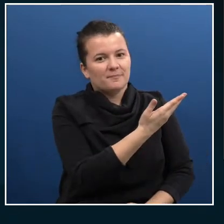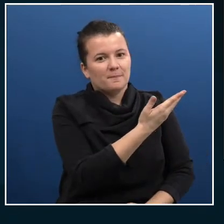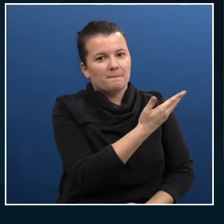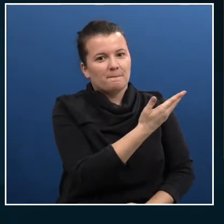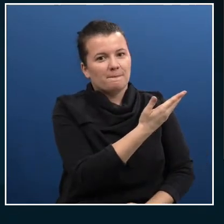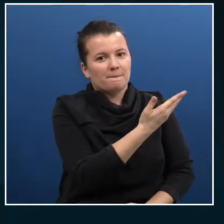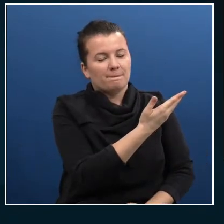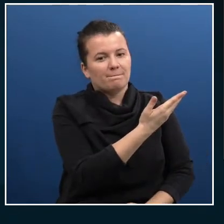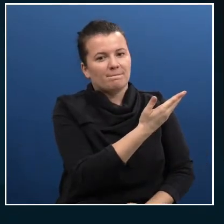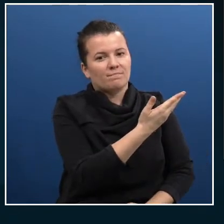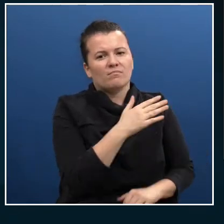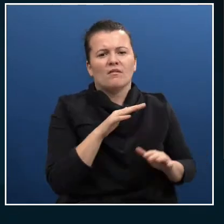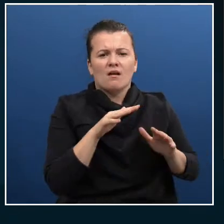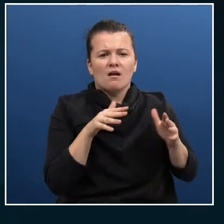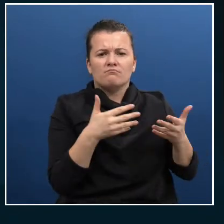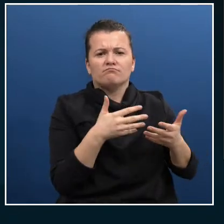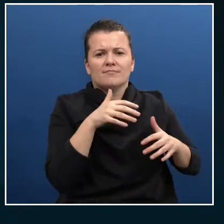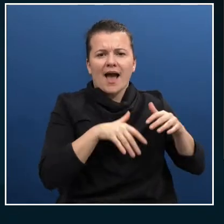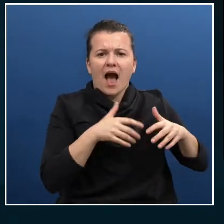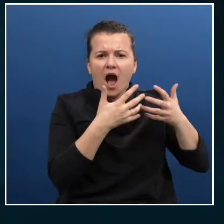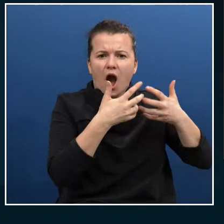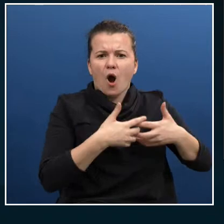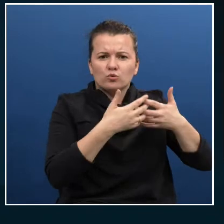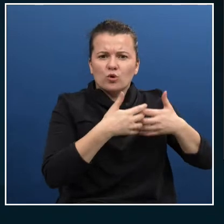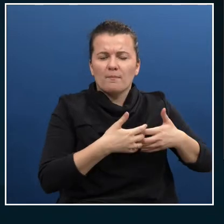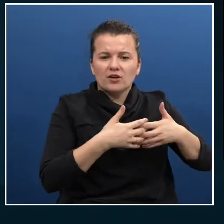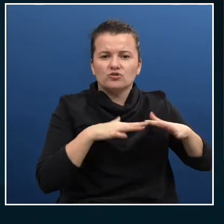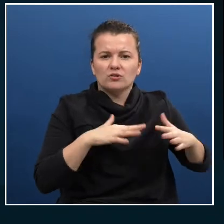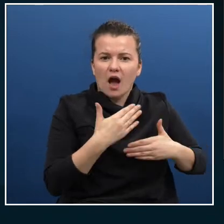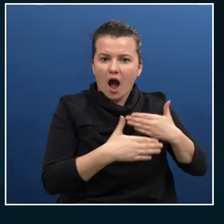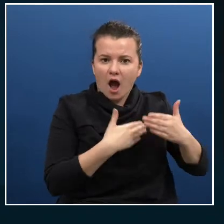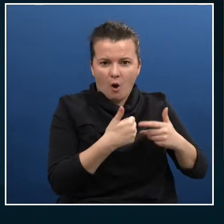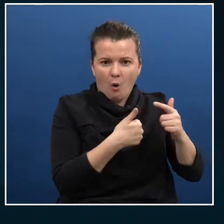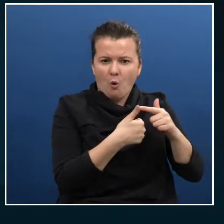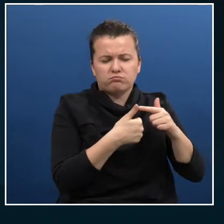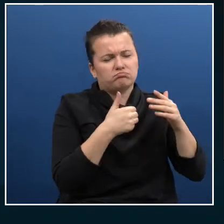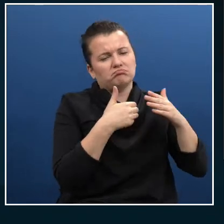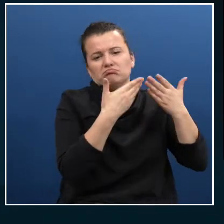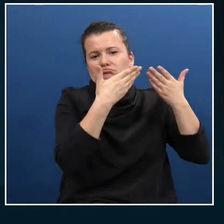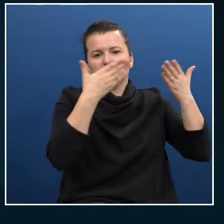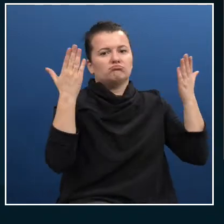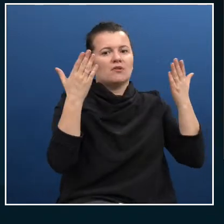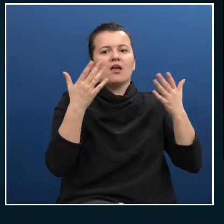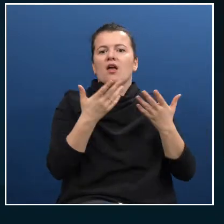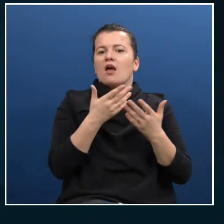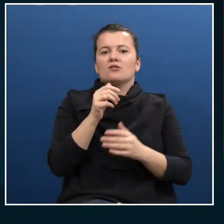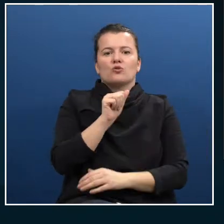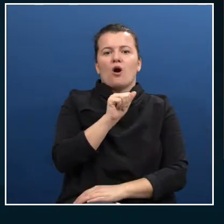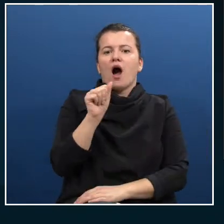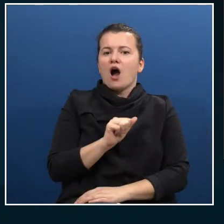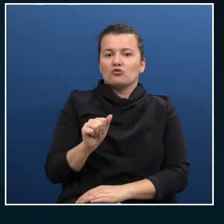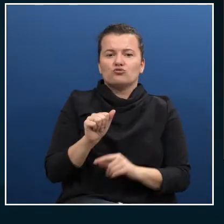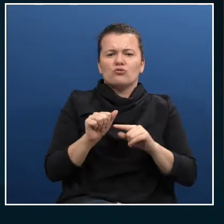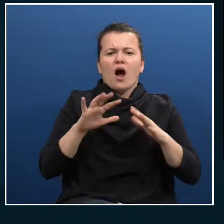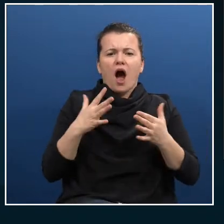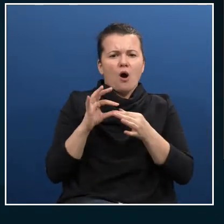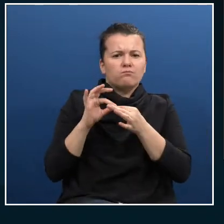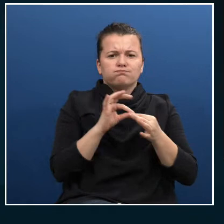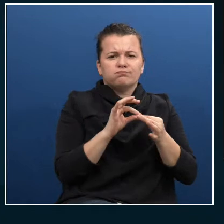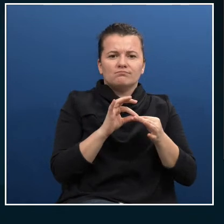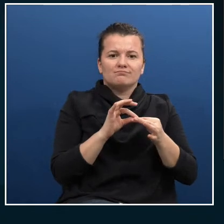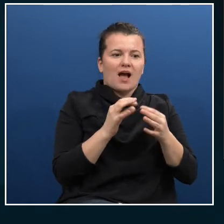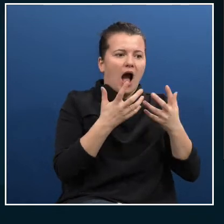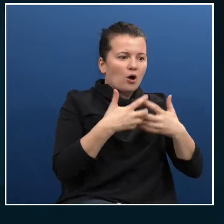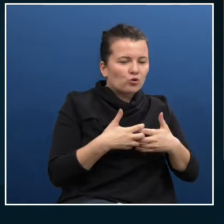into automation in general, and where this is in the overall architecture of Azure in this case. Then we'll take a look at